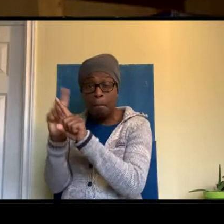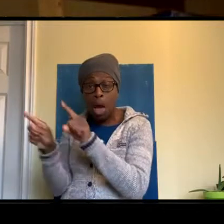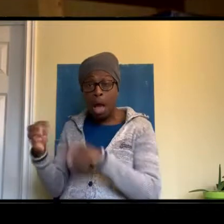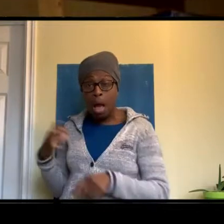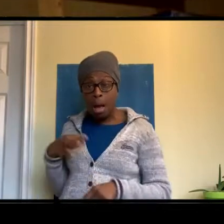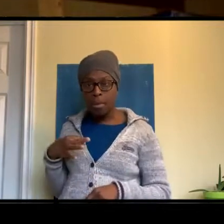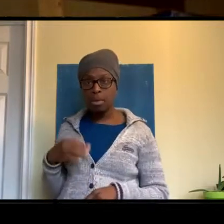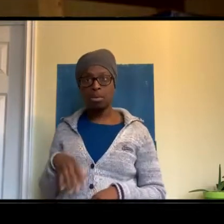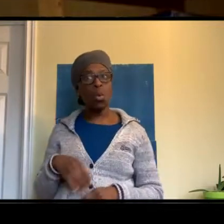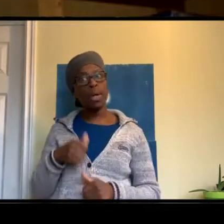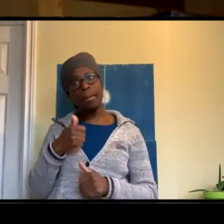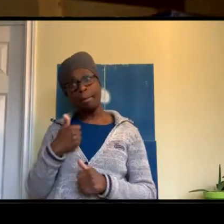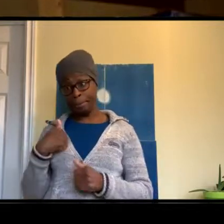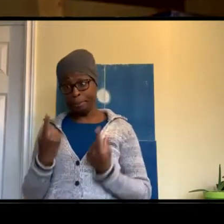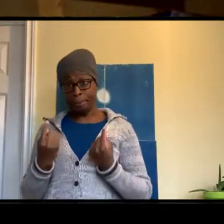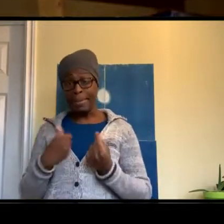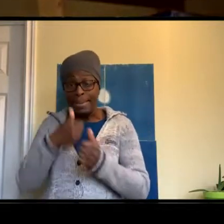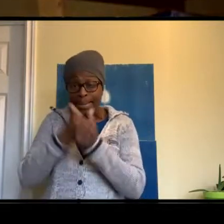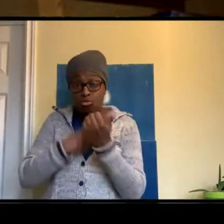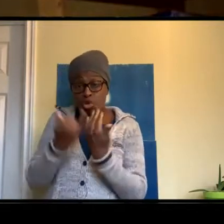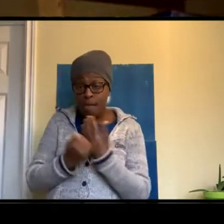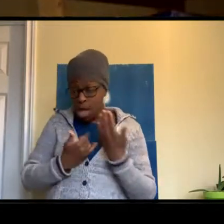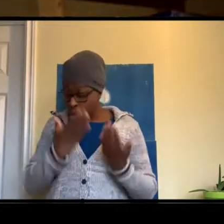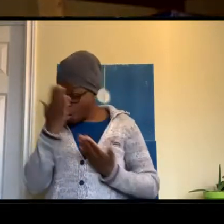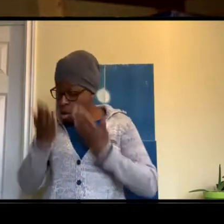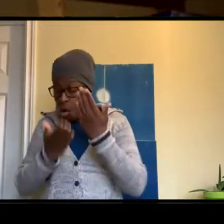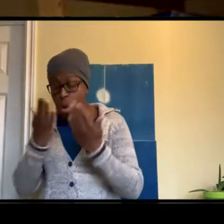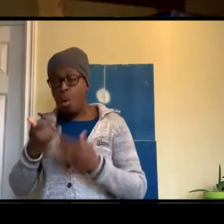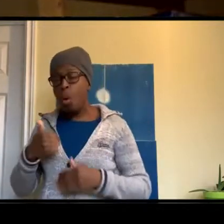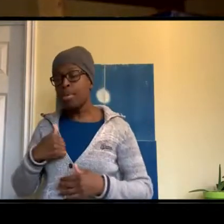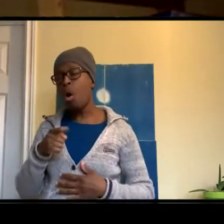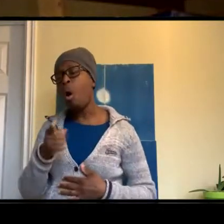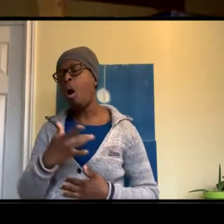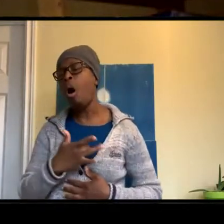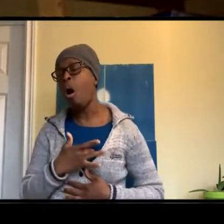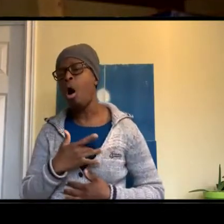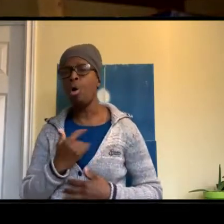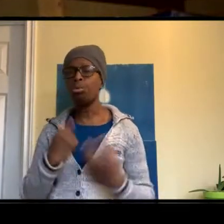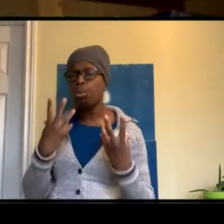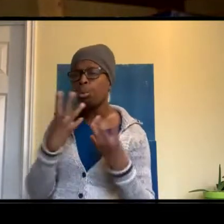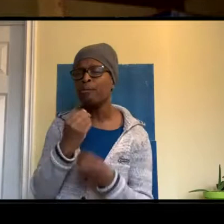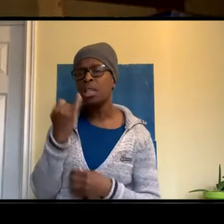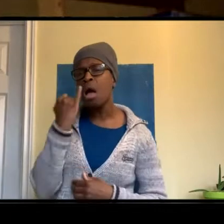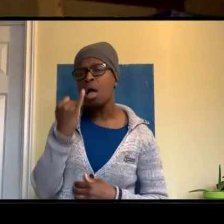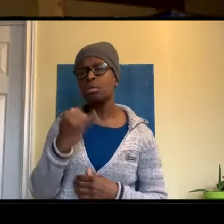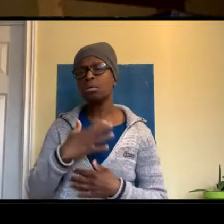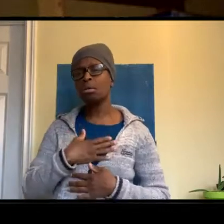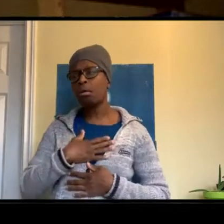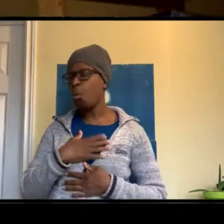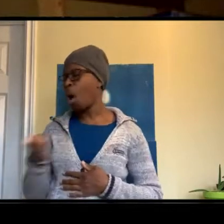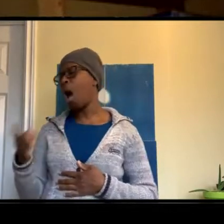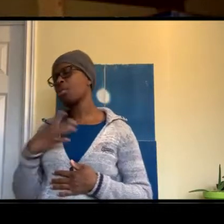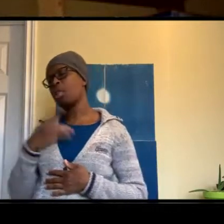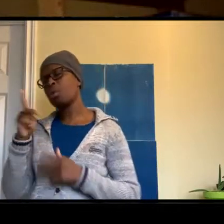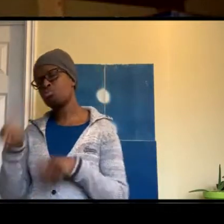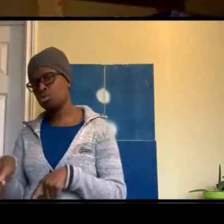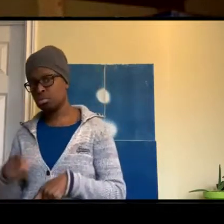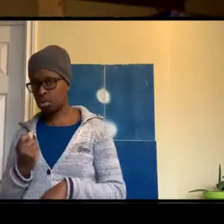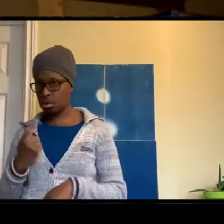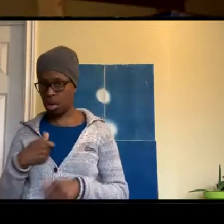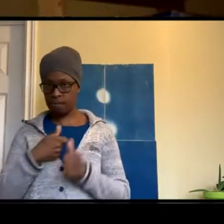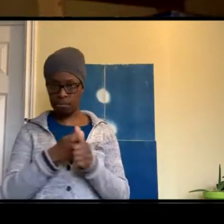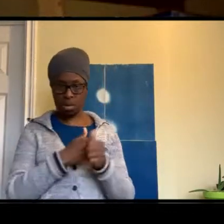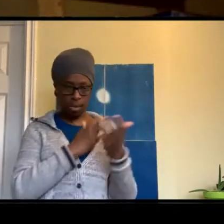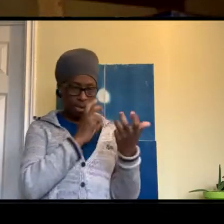the artist, or you're really excited to see this project come to fruition, if it doesn't check all those boxes and the score sheet isn't adding